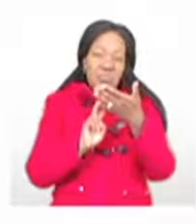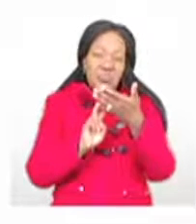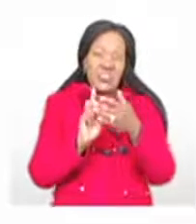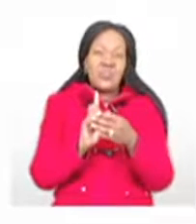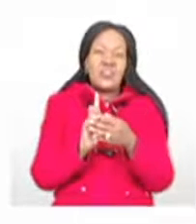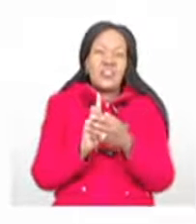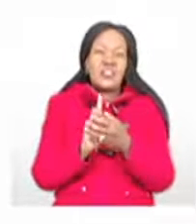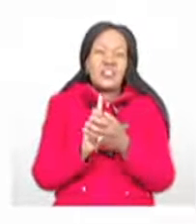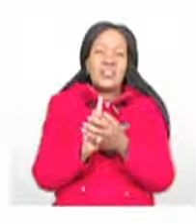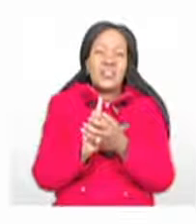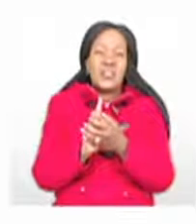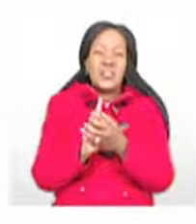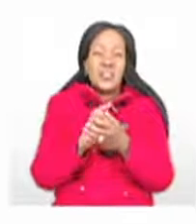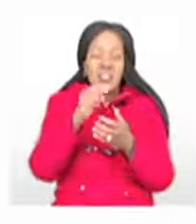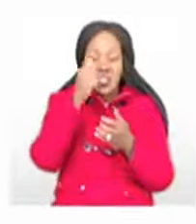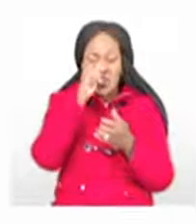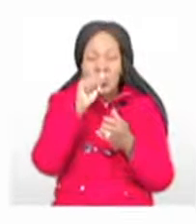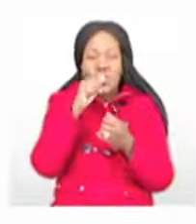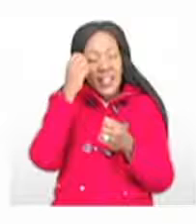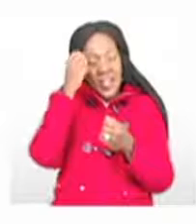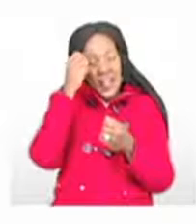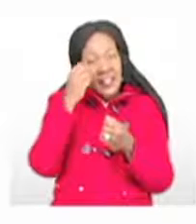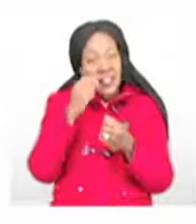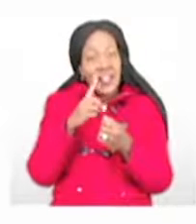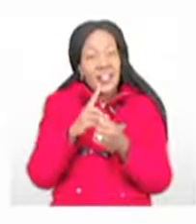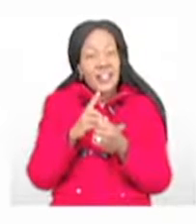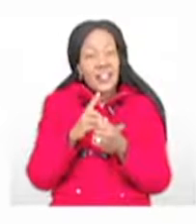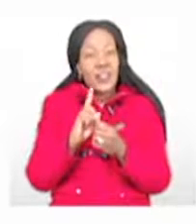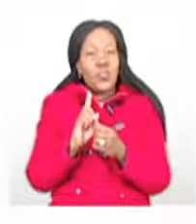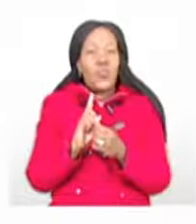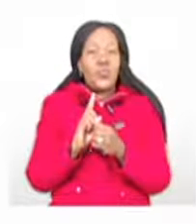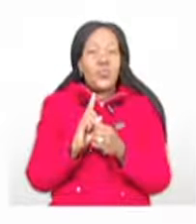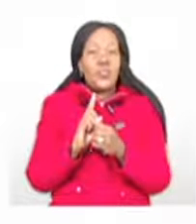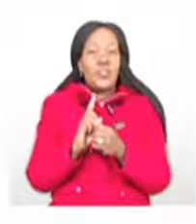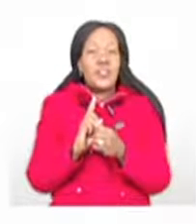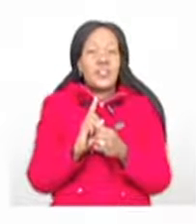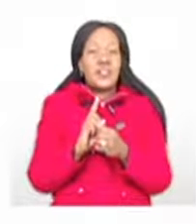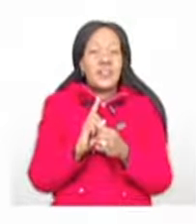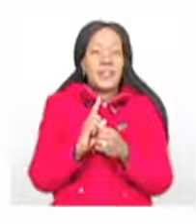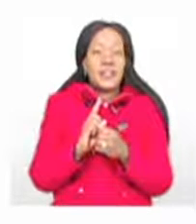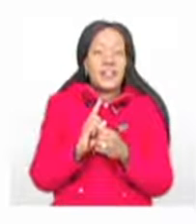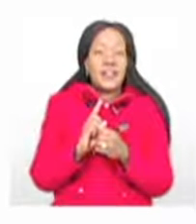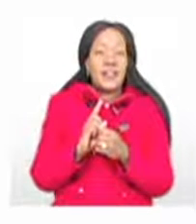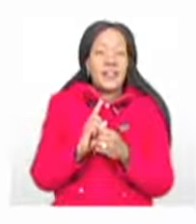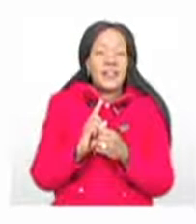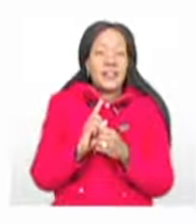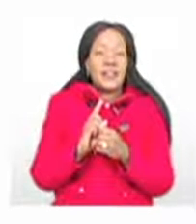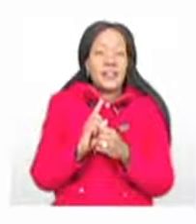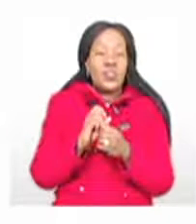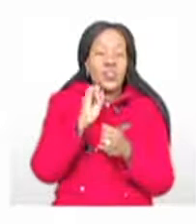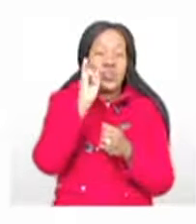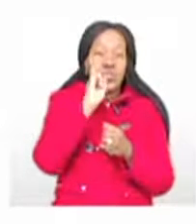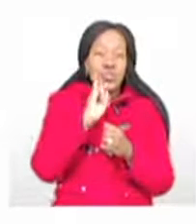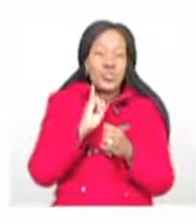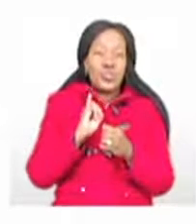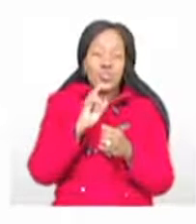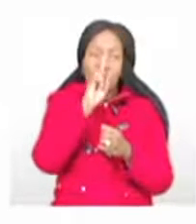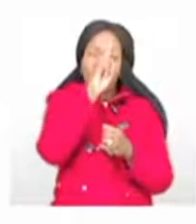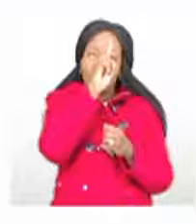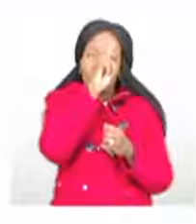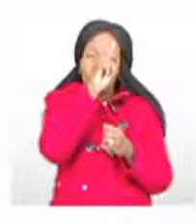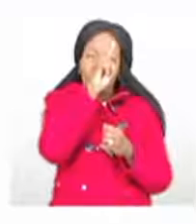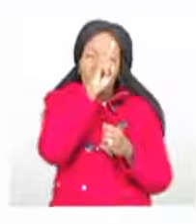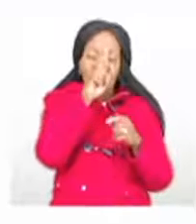that you may understand what you are required to do. It says, draw a line from